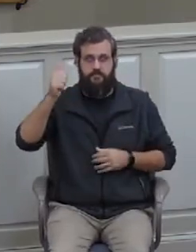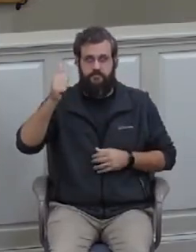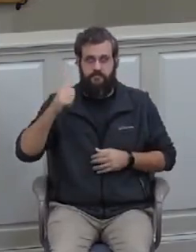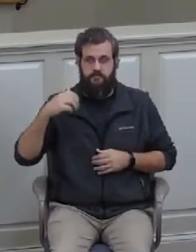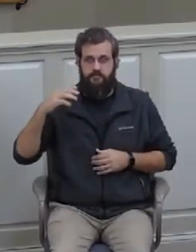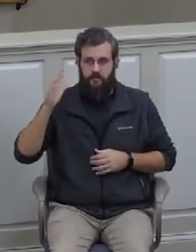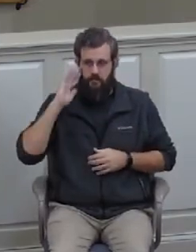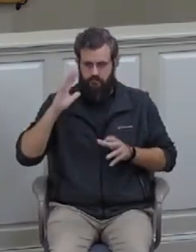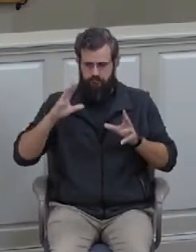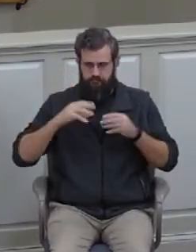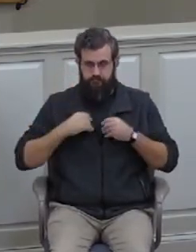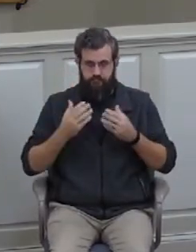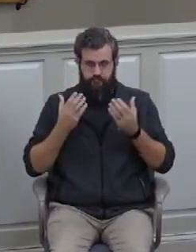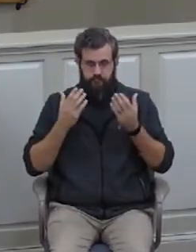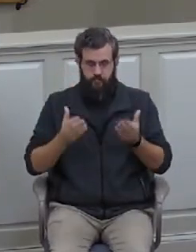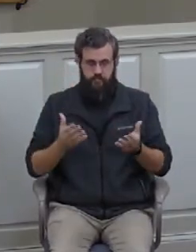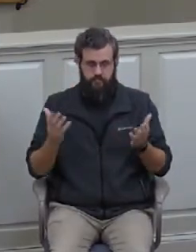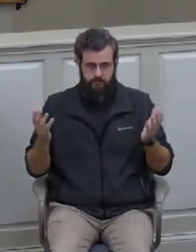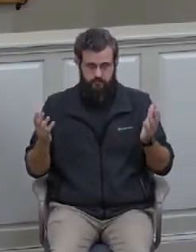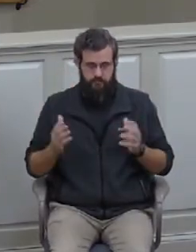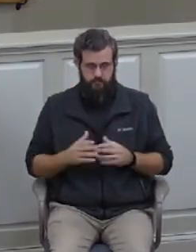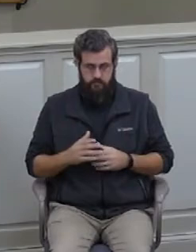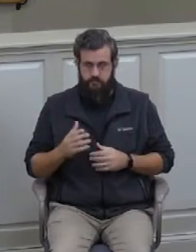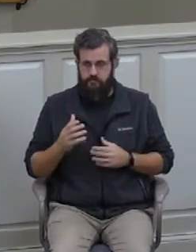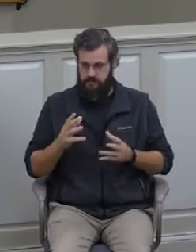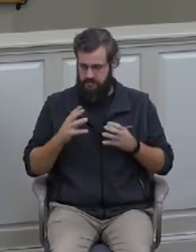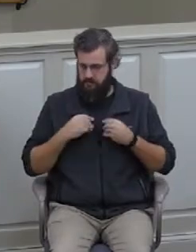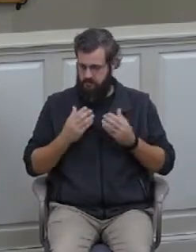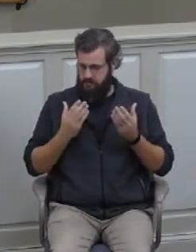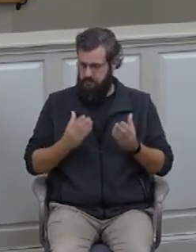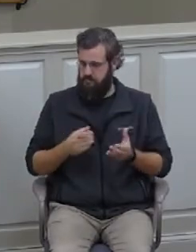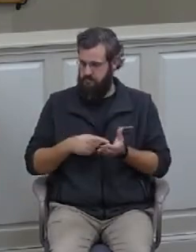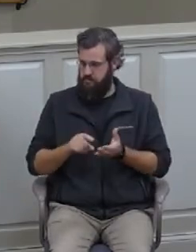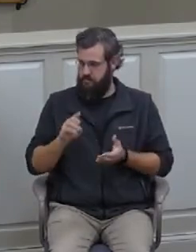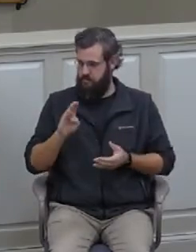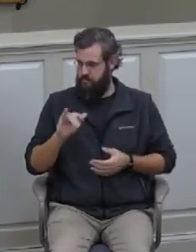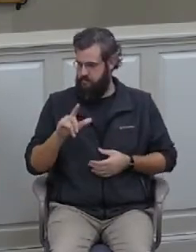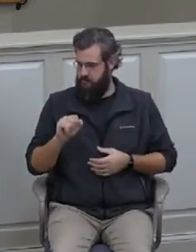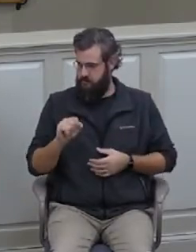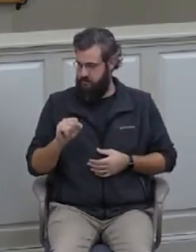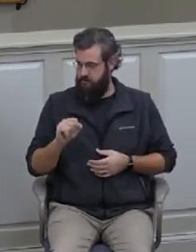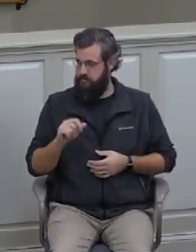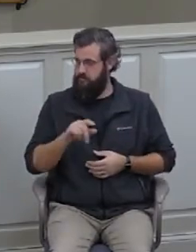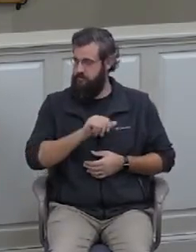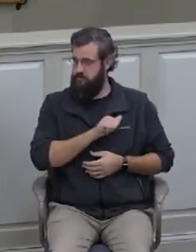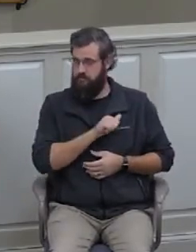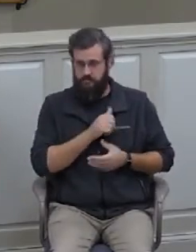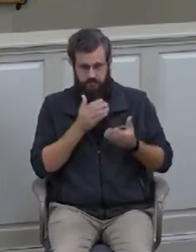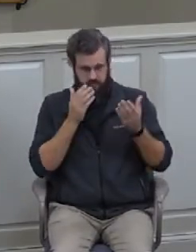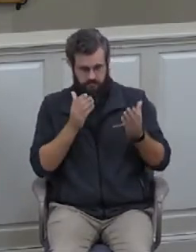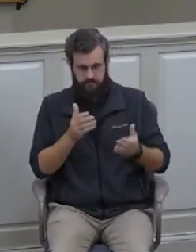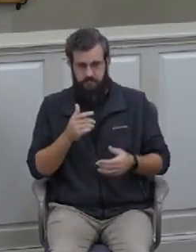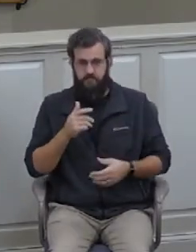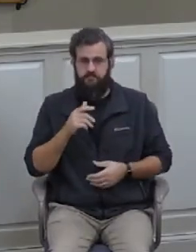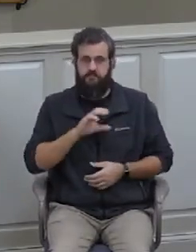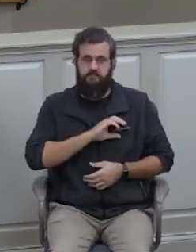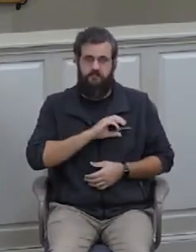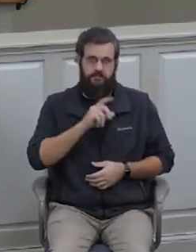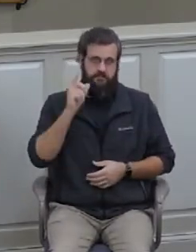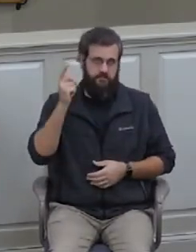Chair will entertain a motion for the acceptance of the bills as presented. So move. Thank you, Second. sir. Thank you,